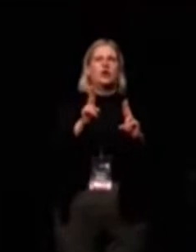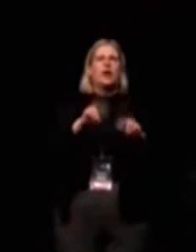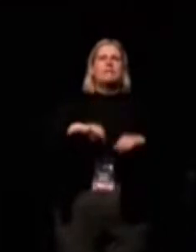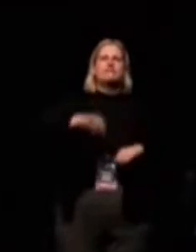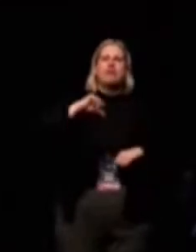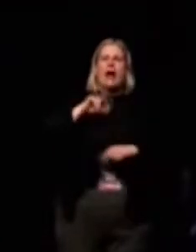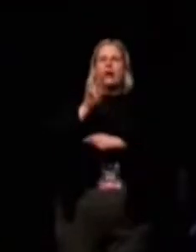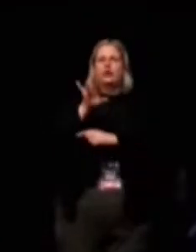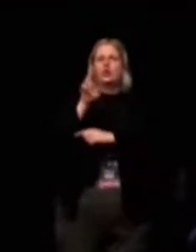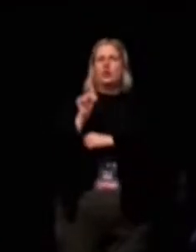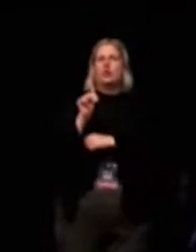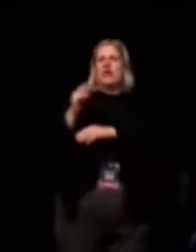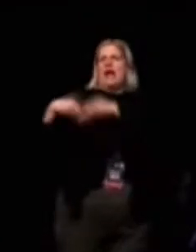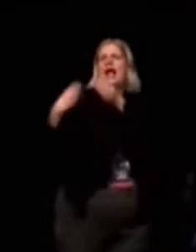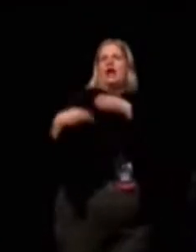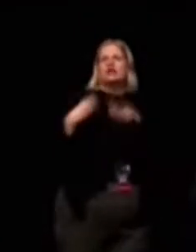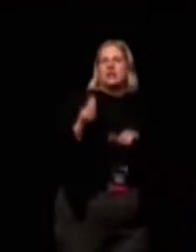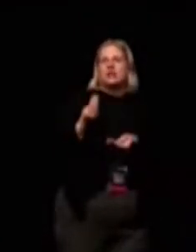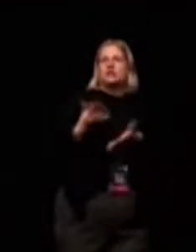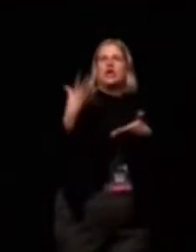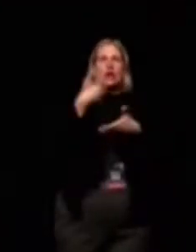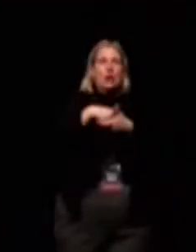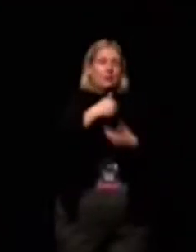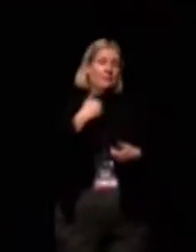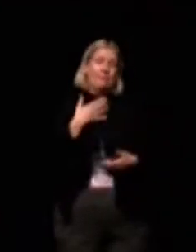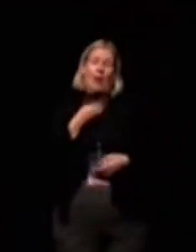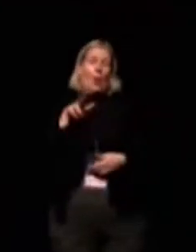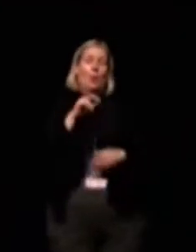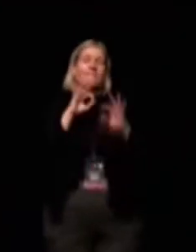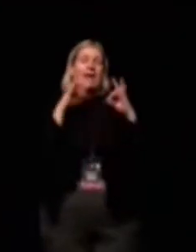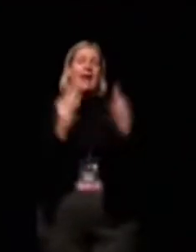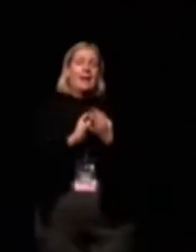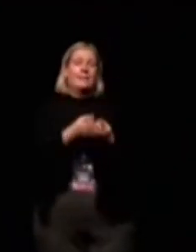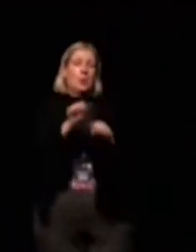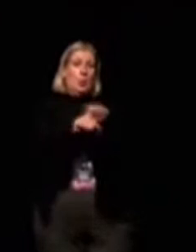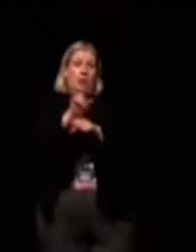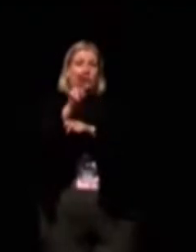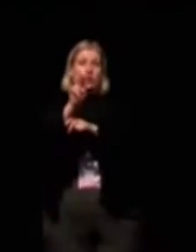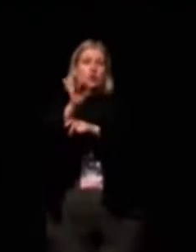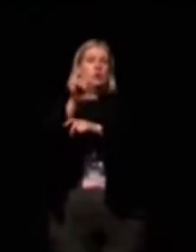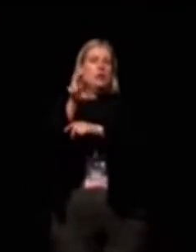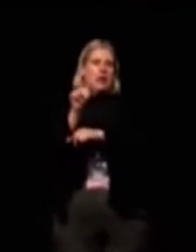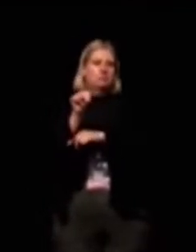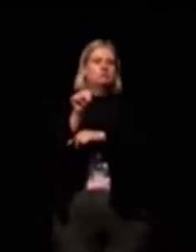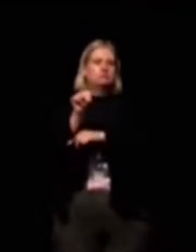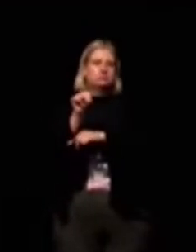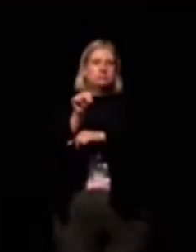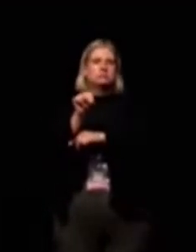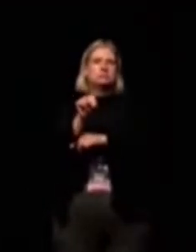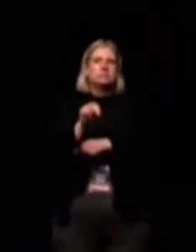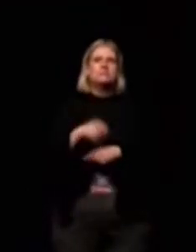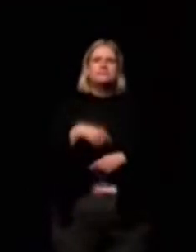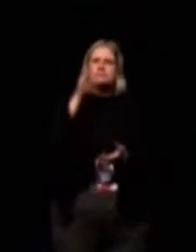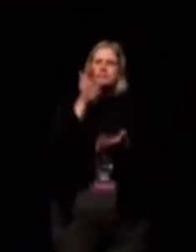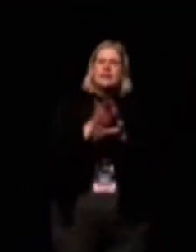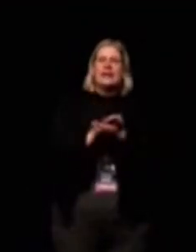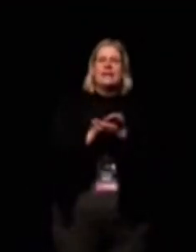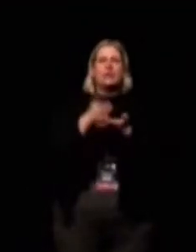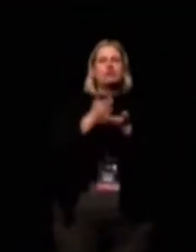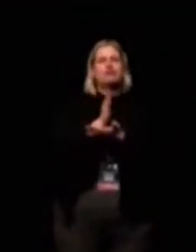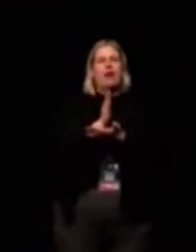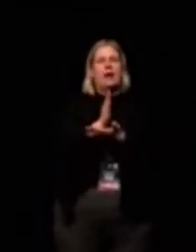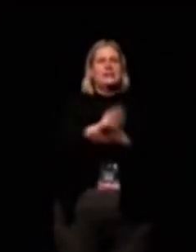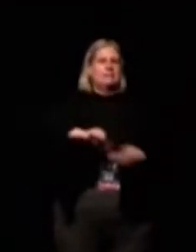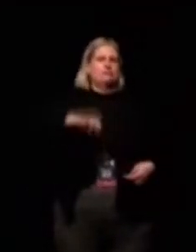labor, hard-working labor members like members of my own family. And we believe in the rights and dignity